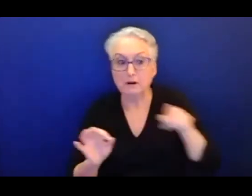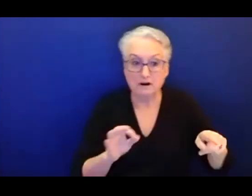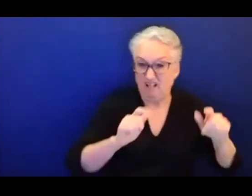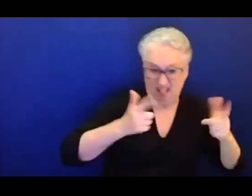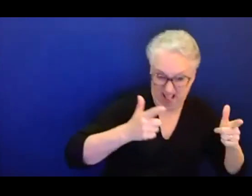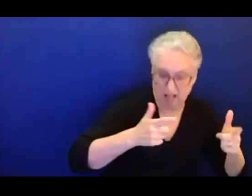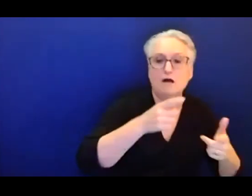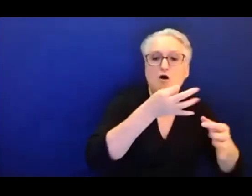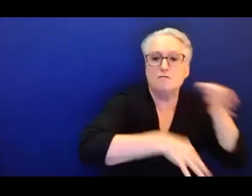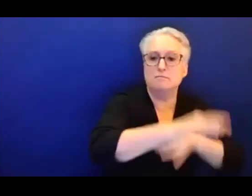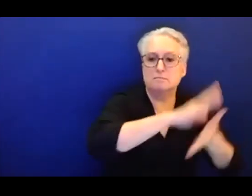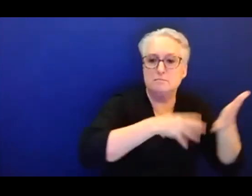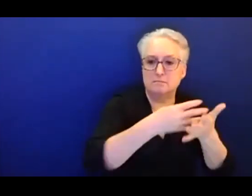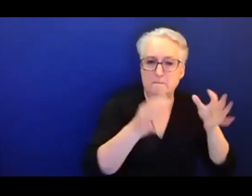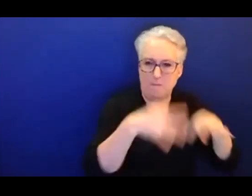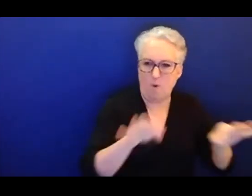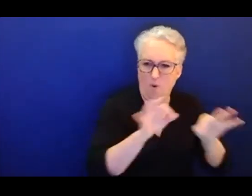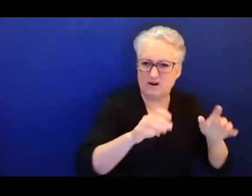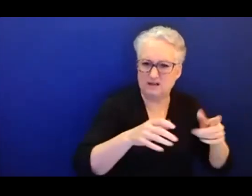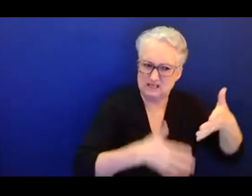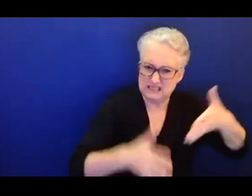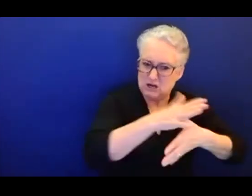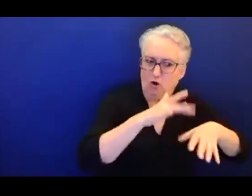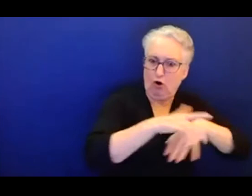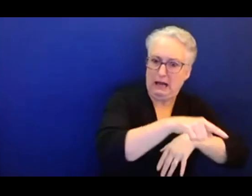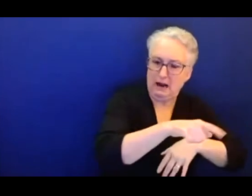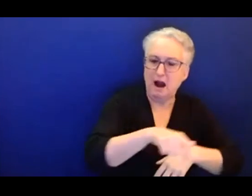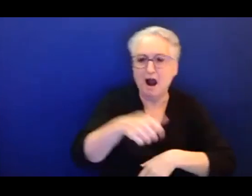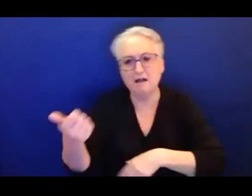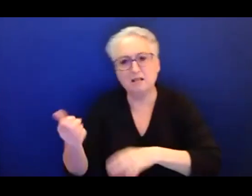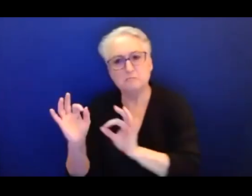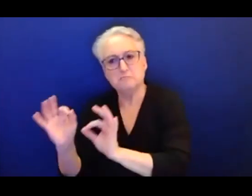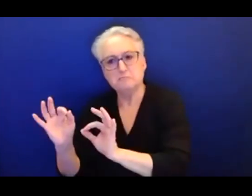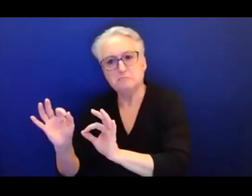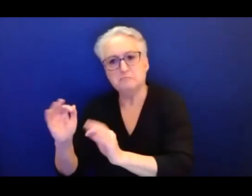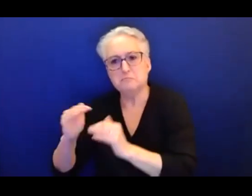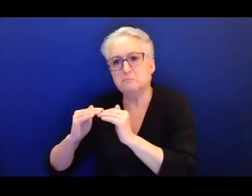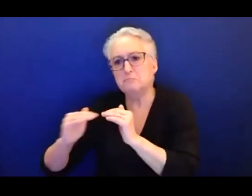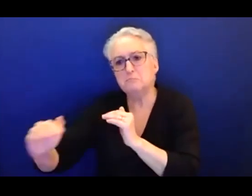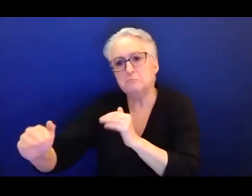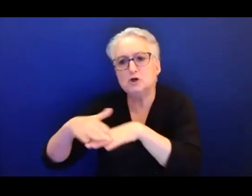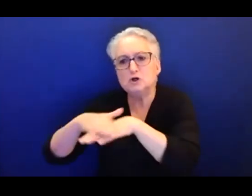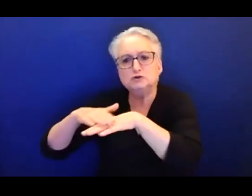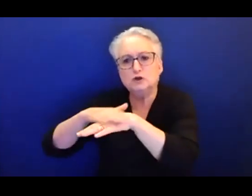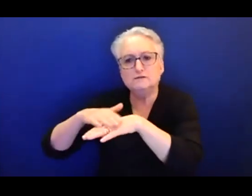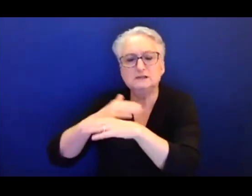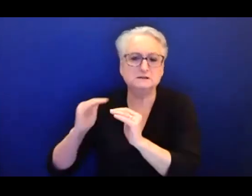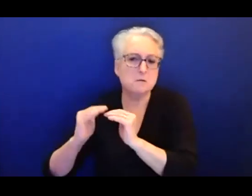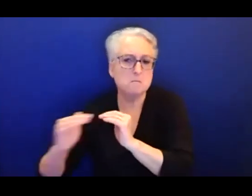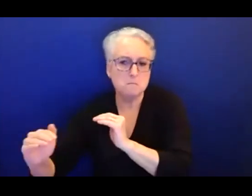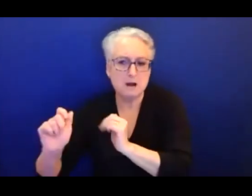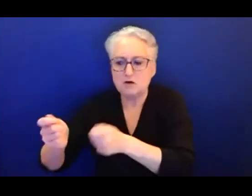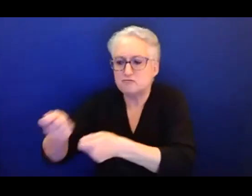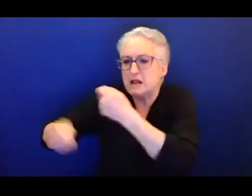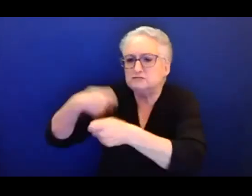of our parks. It's a safer, higher quality, more durable, better use of funding to replace safety